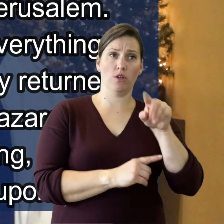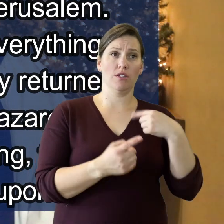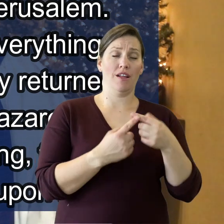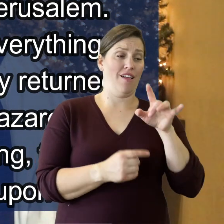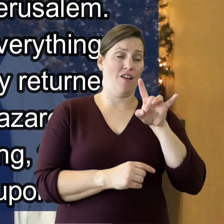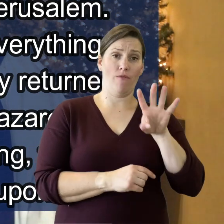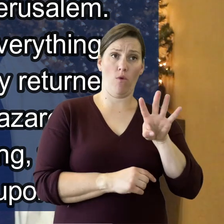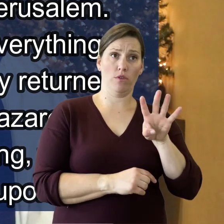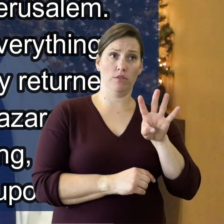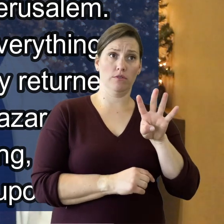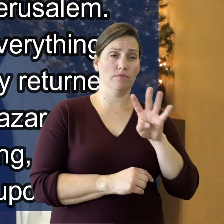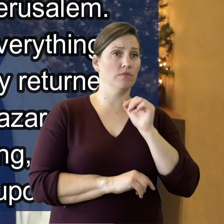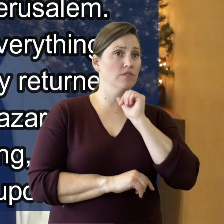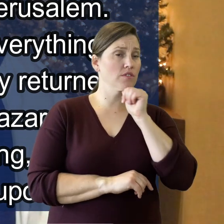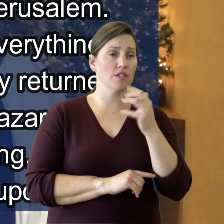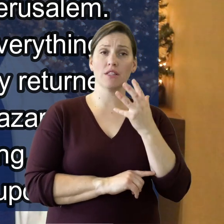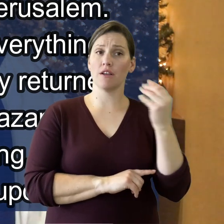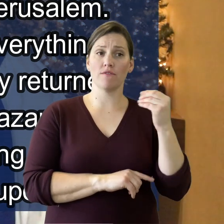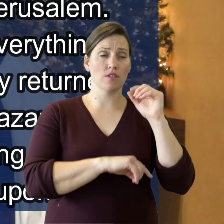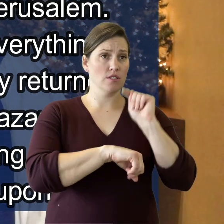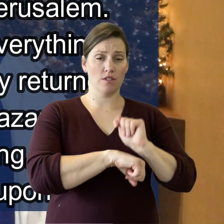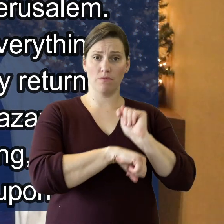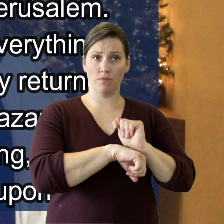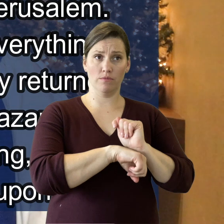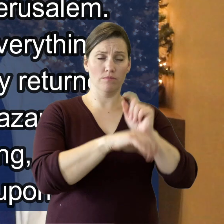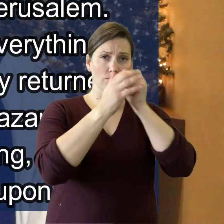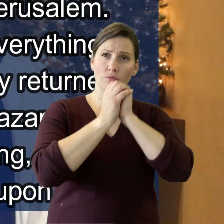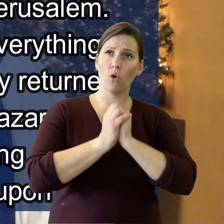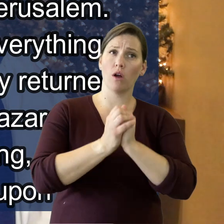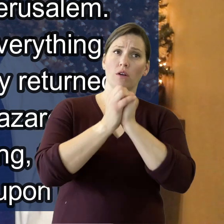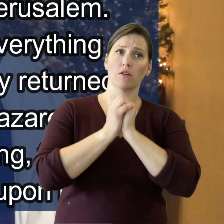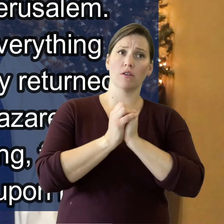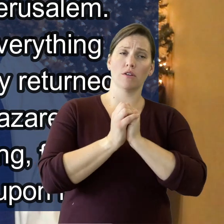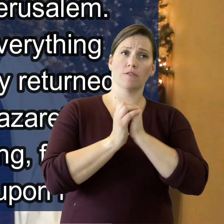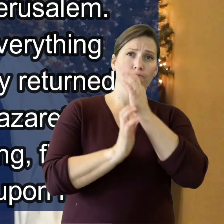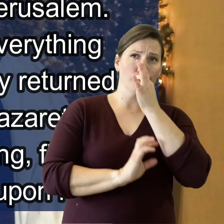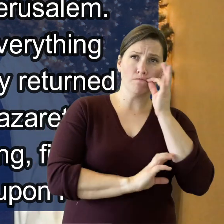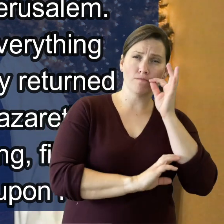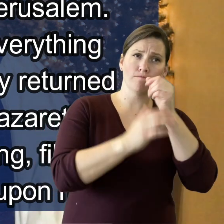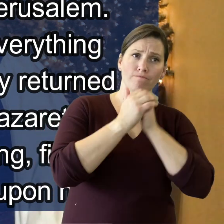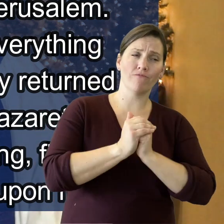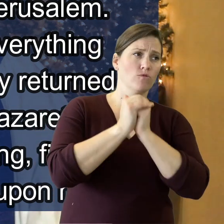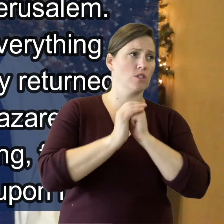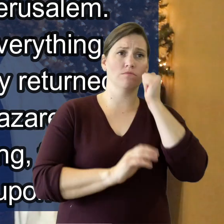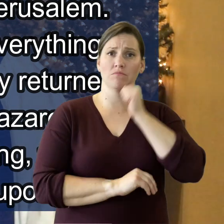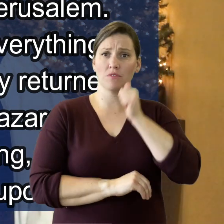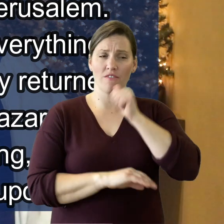84. She did not depart from the temple, worshiping with fasting and prayer night and